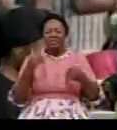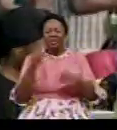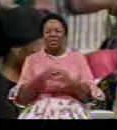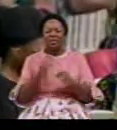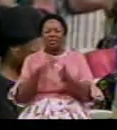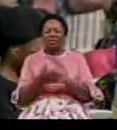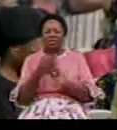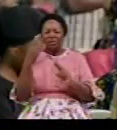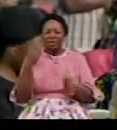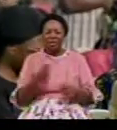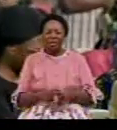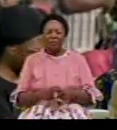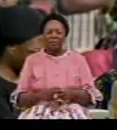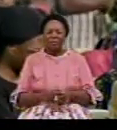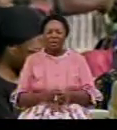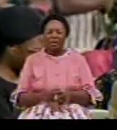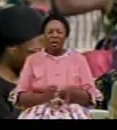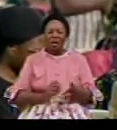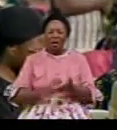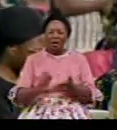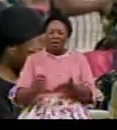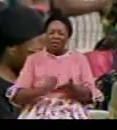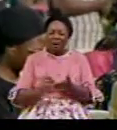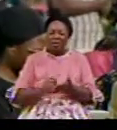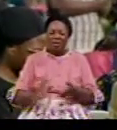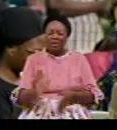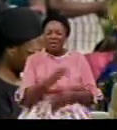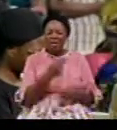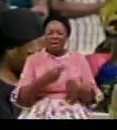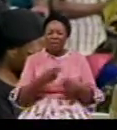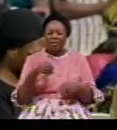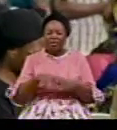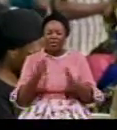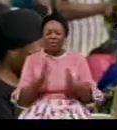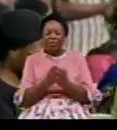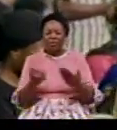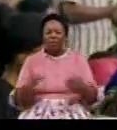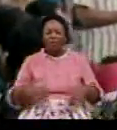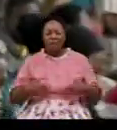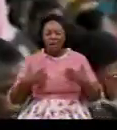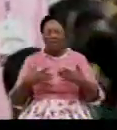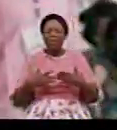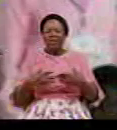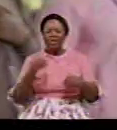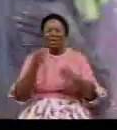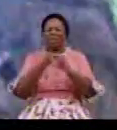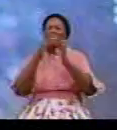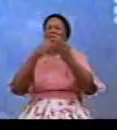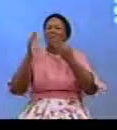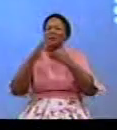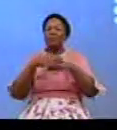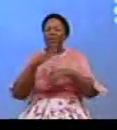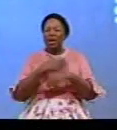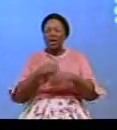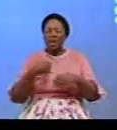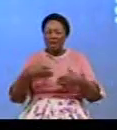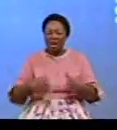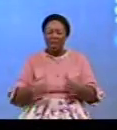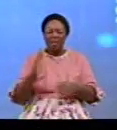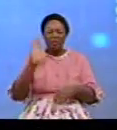Jesus' name. Write their name. Let's make sure we reach everyone. Life in heaven. And let your spirit be a